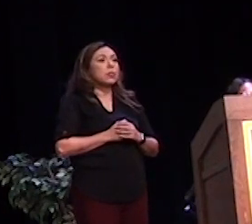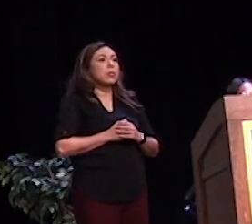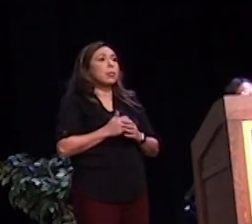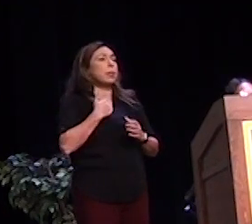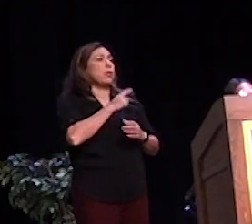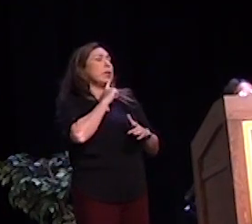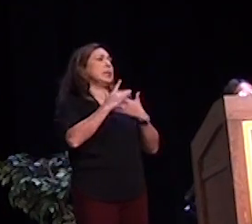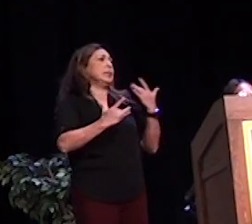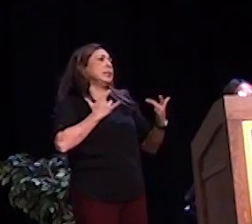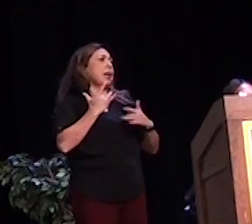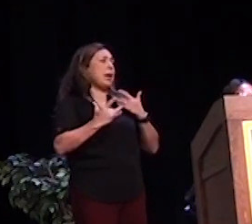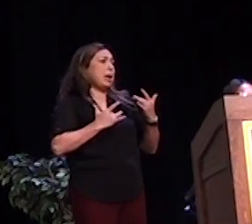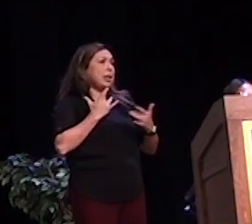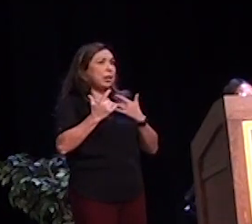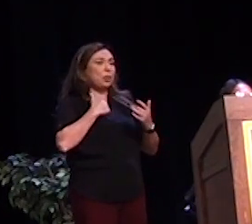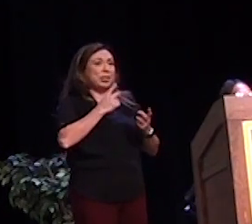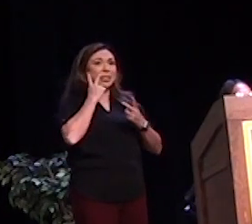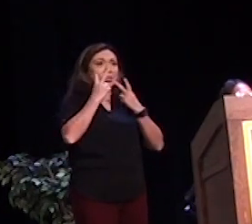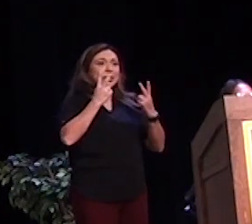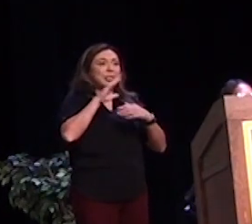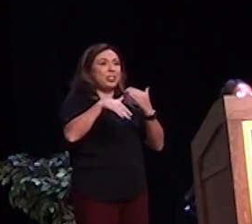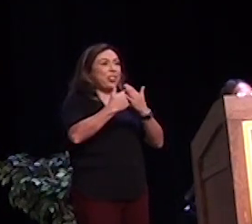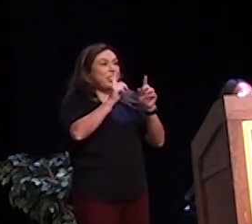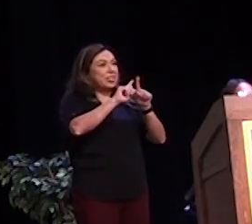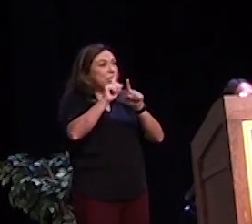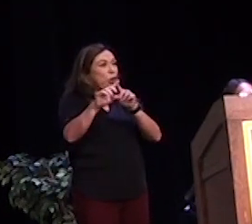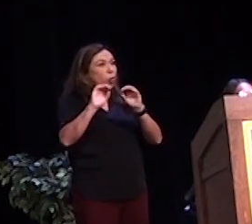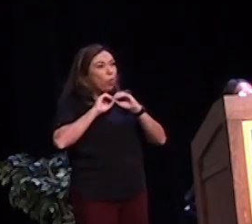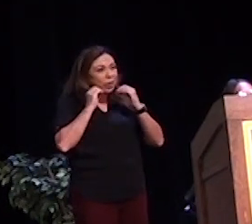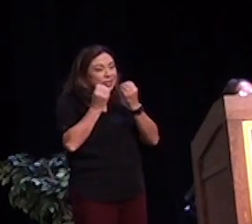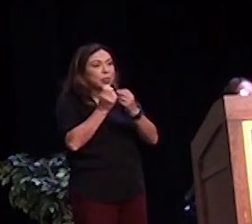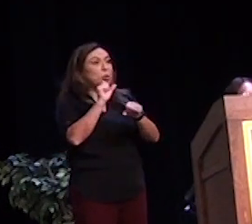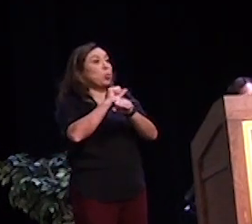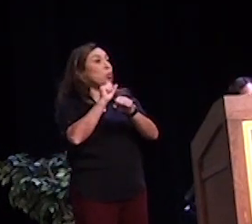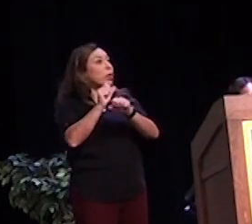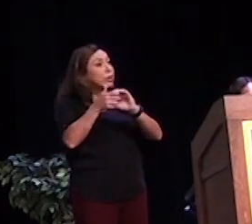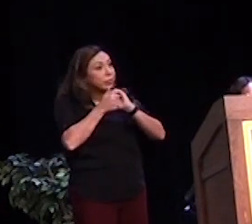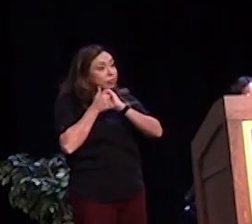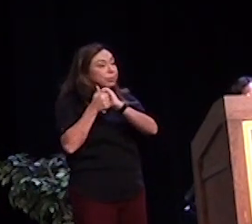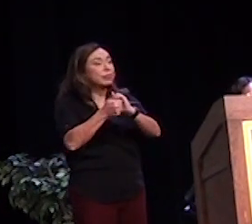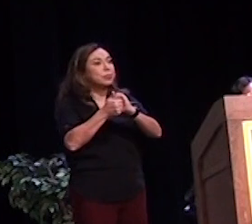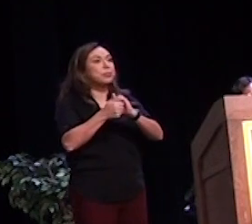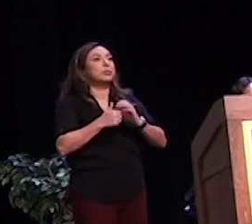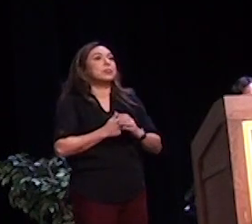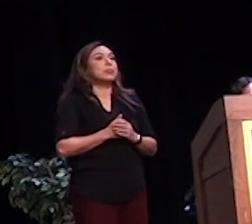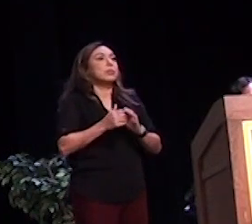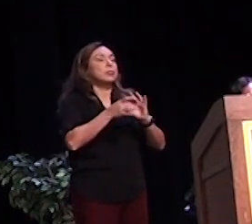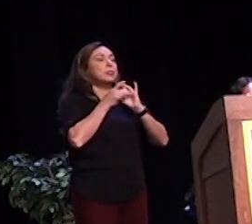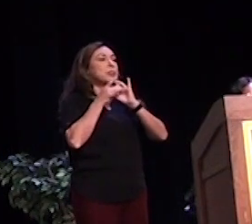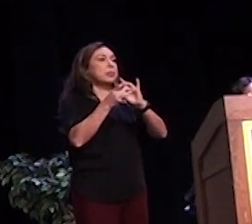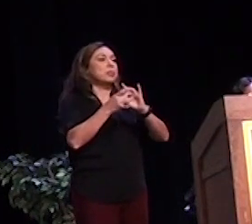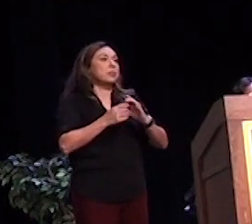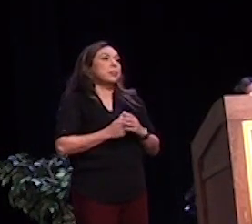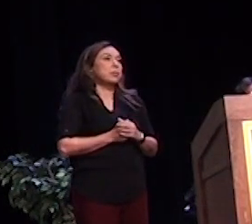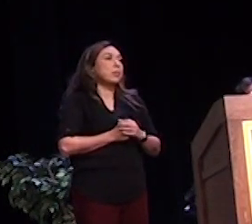We are so excited when we get to see all the different organizations working together and collaborating